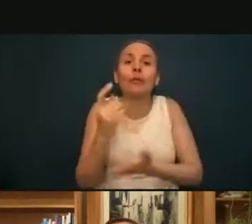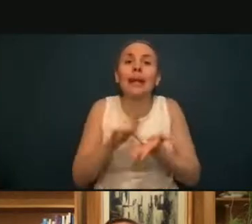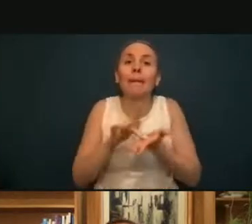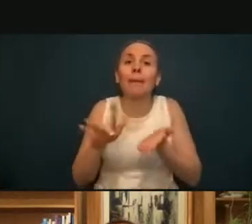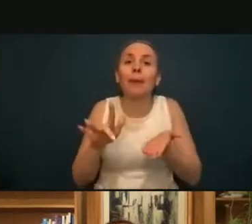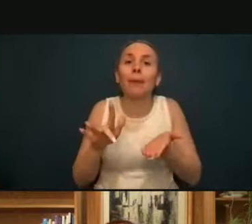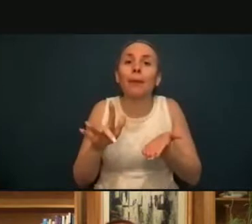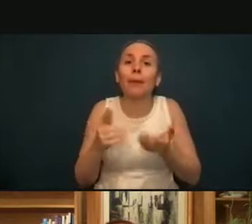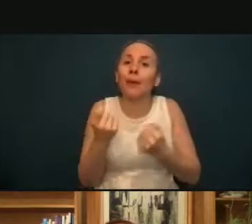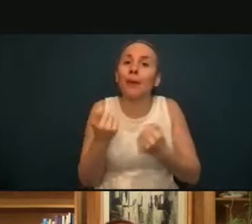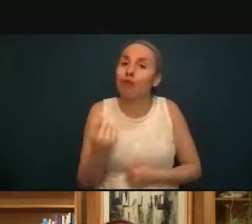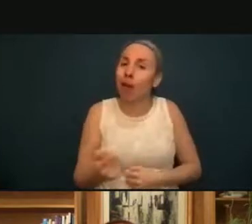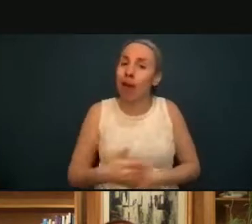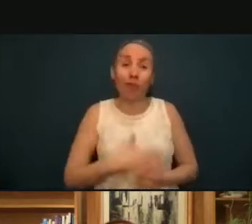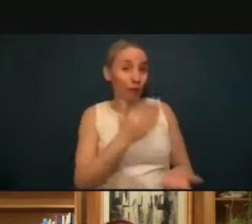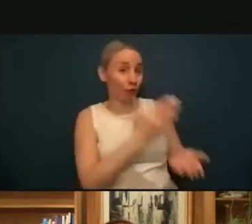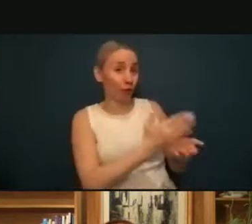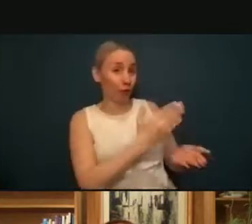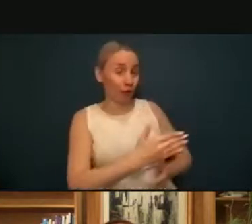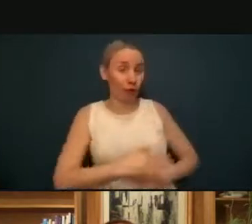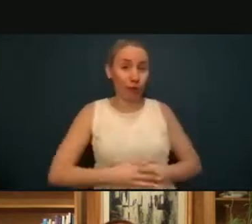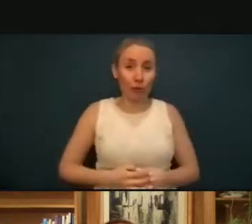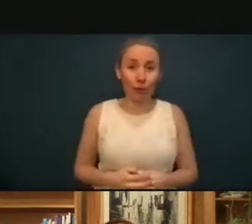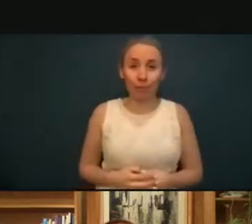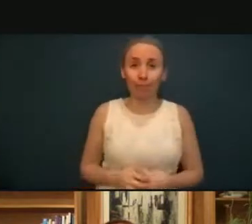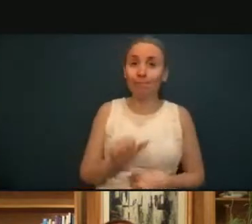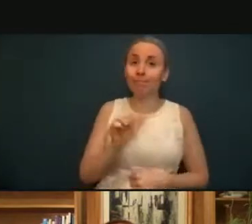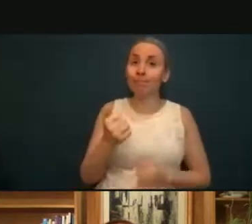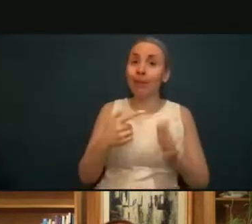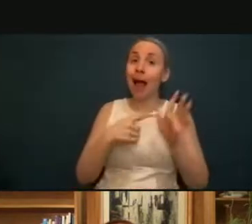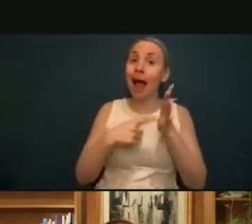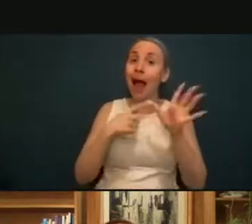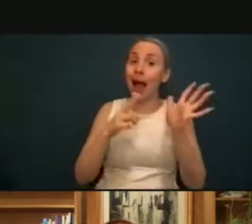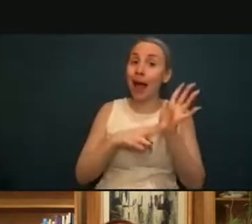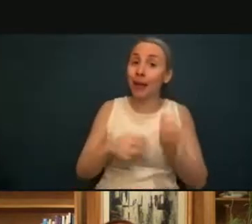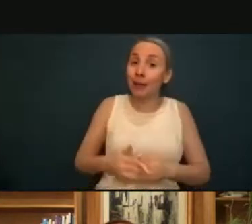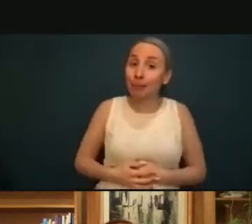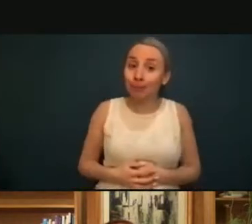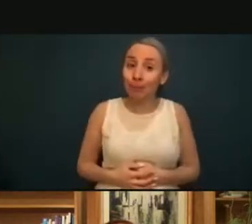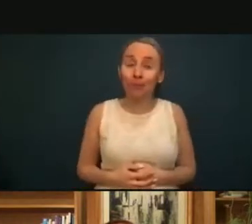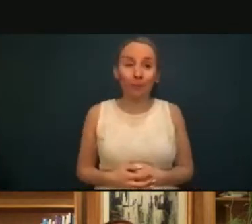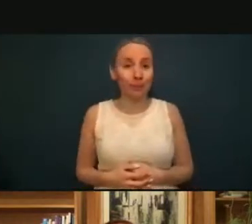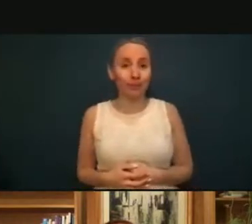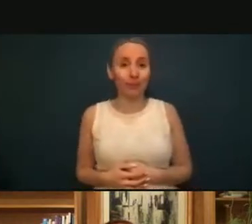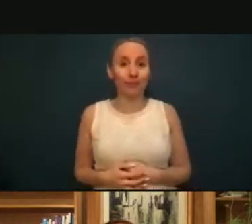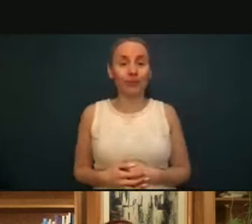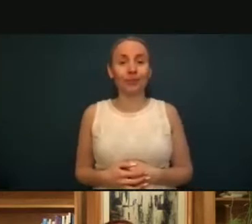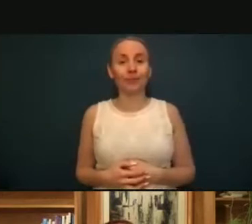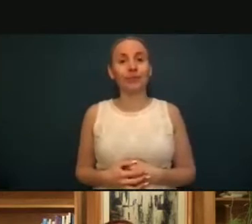Yeah, so true, so true. Alan? I would say